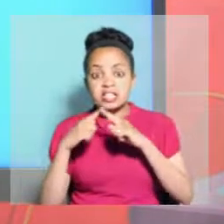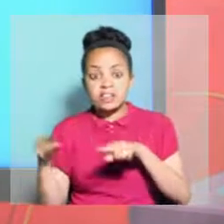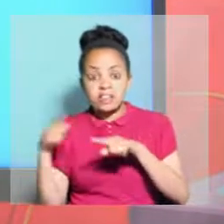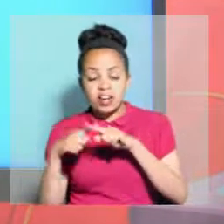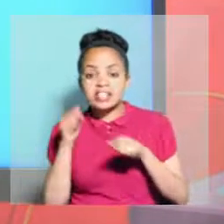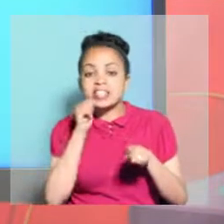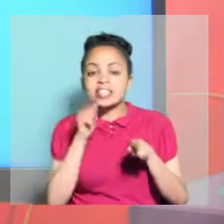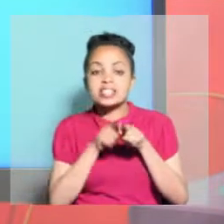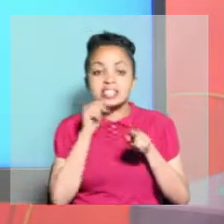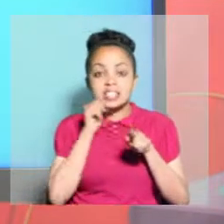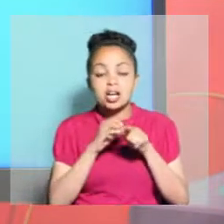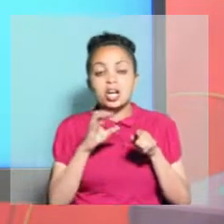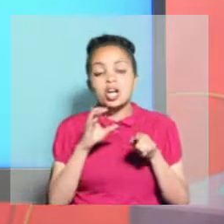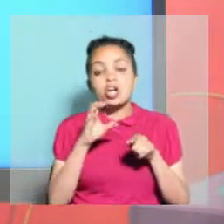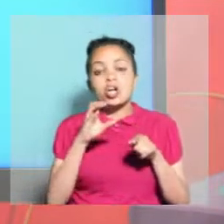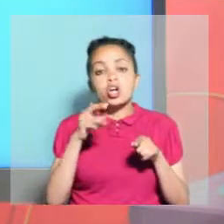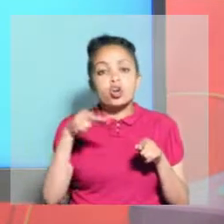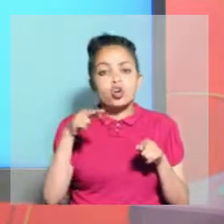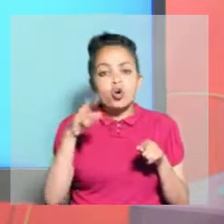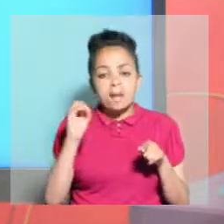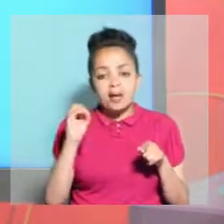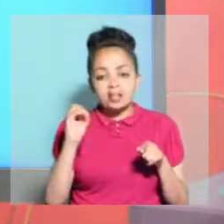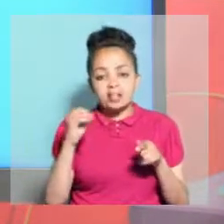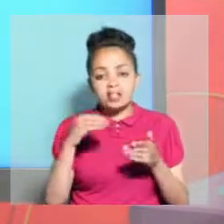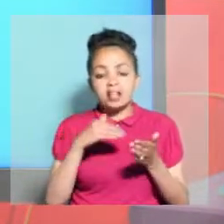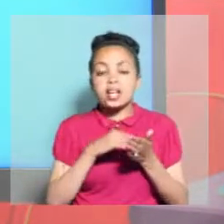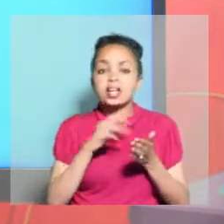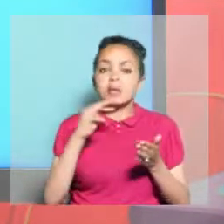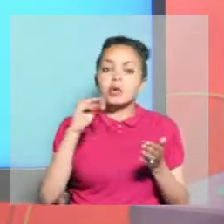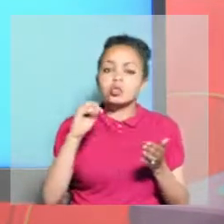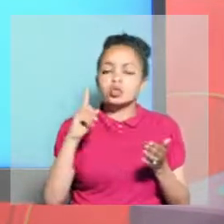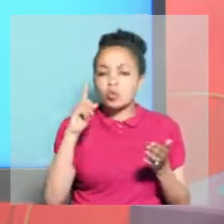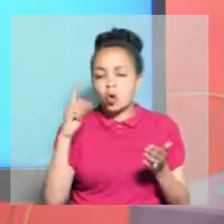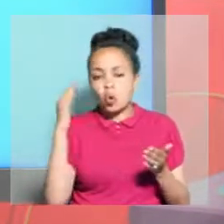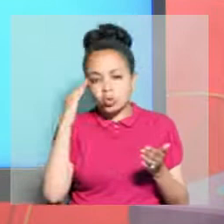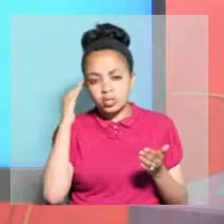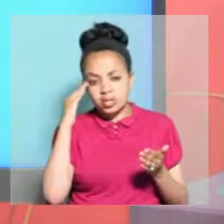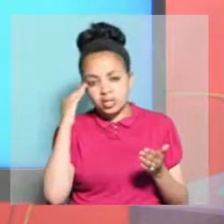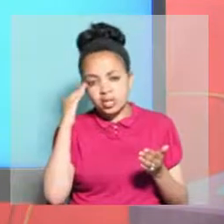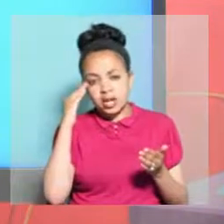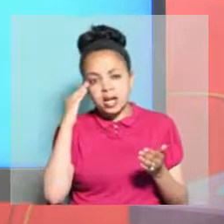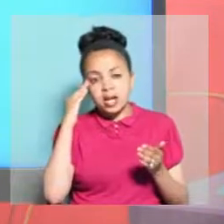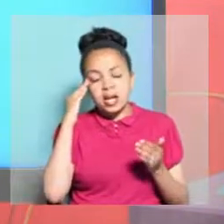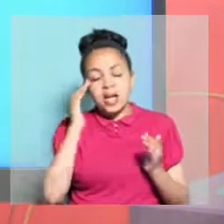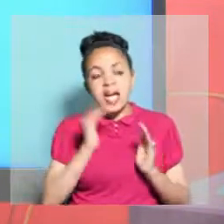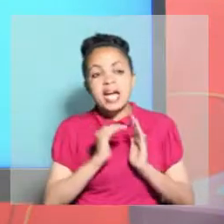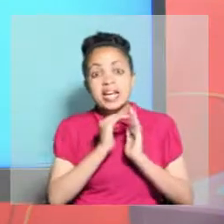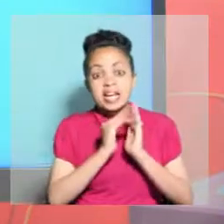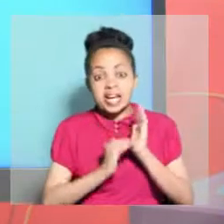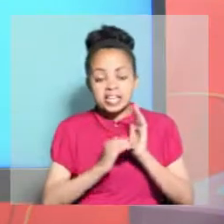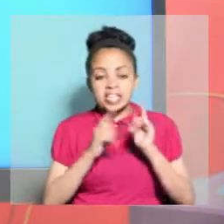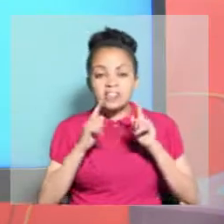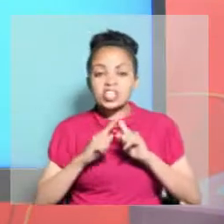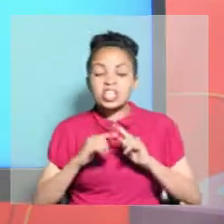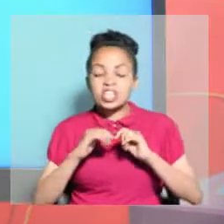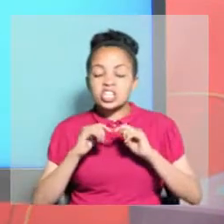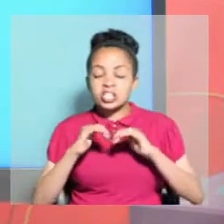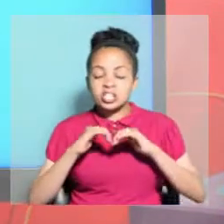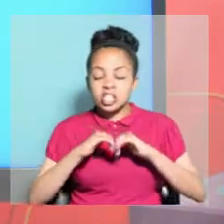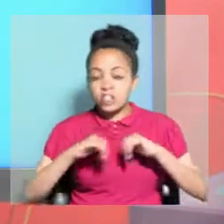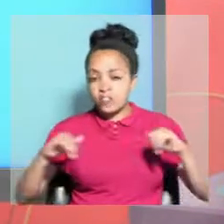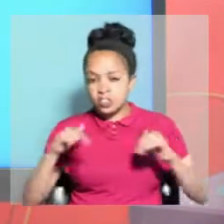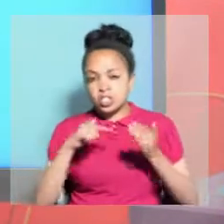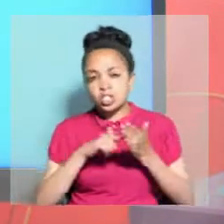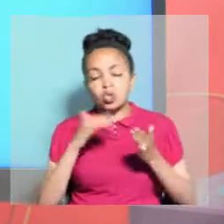a sister chromatid, whereas meiosis I is considered as a reductive division as it